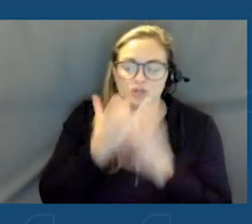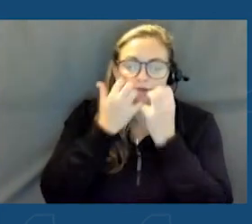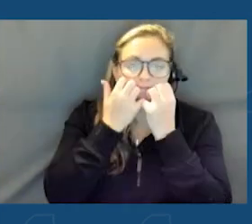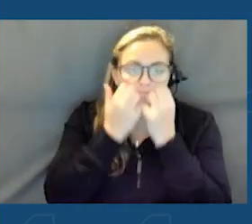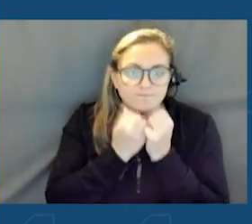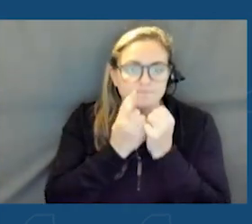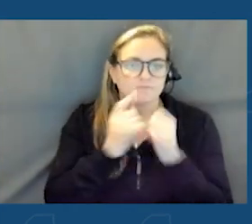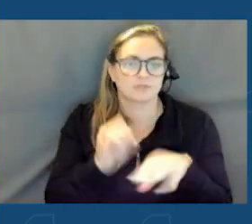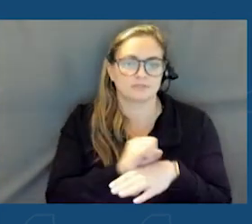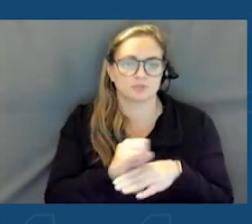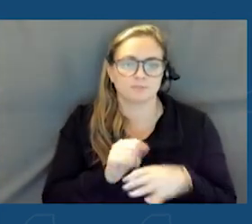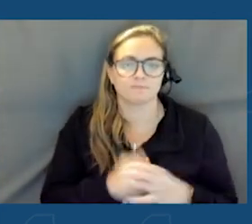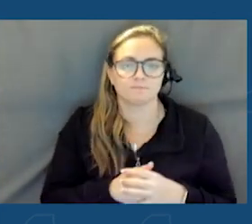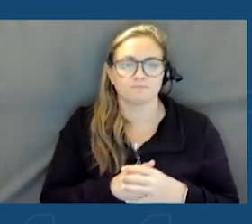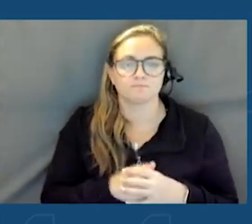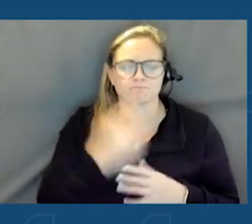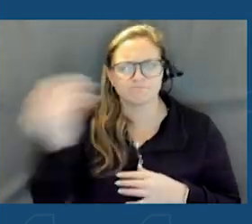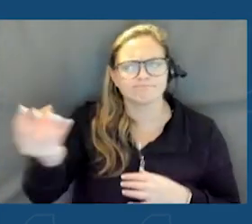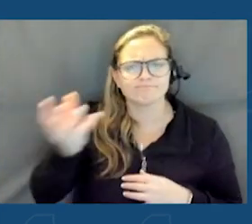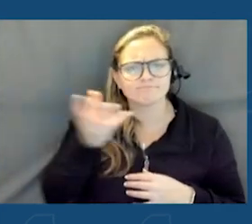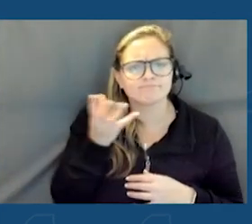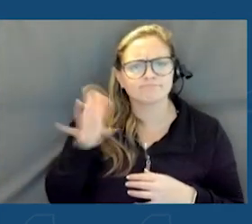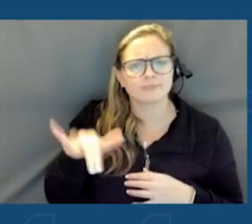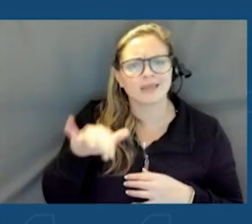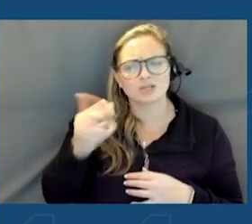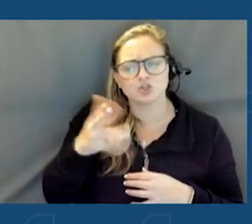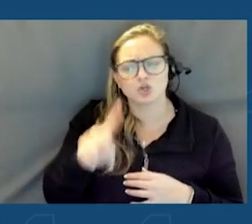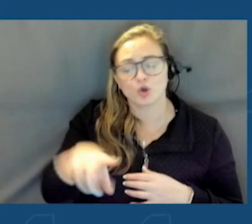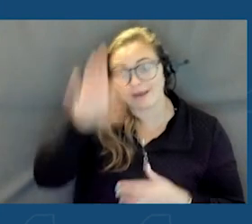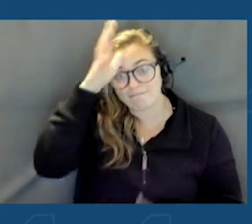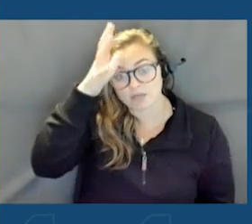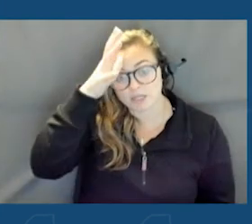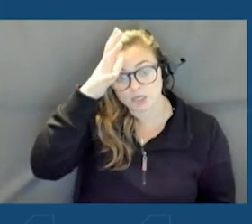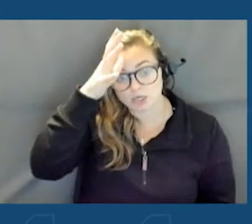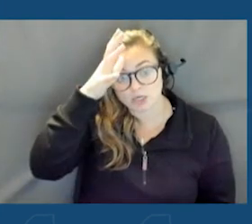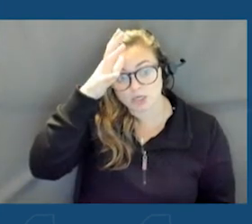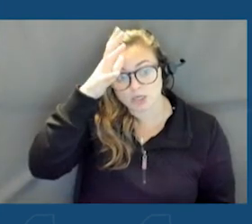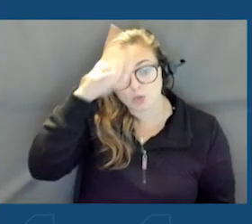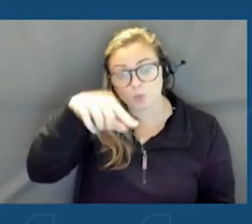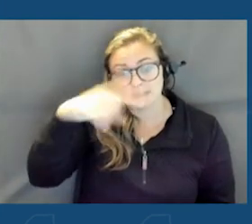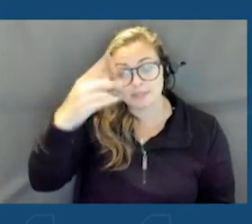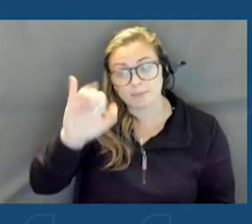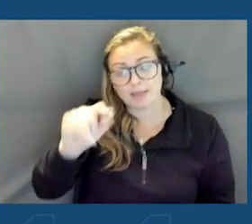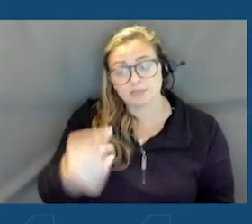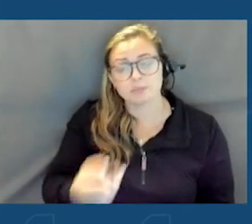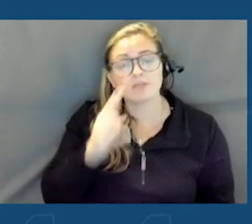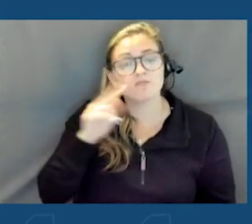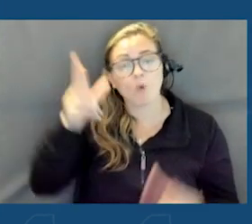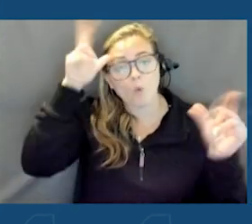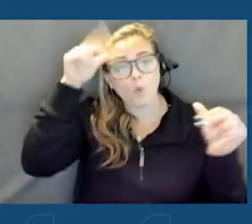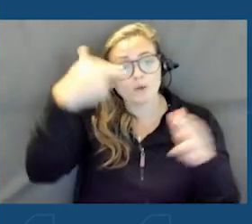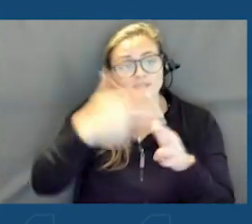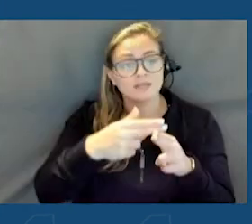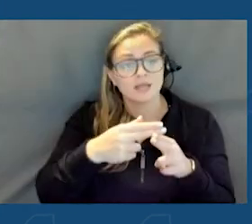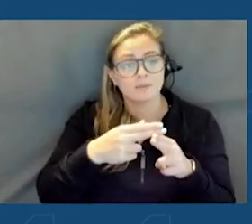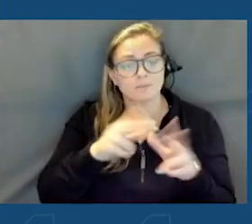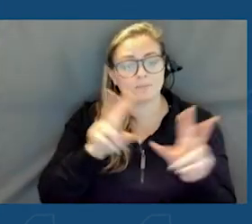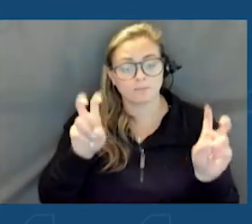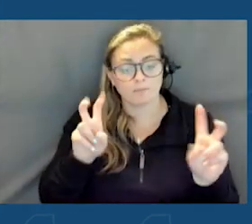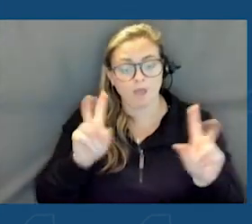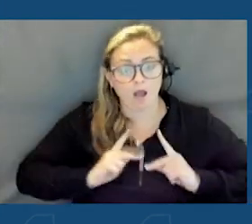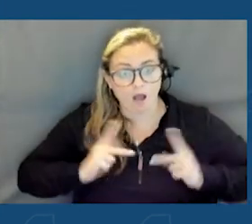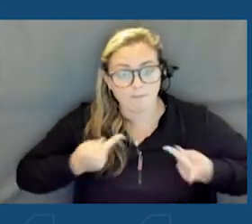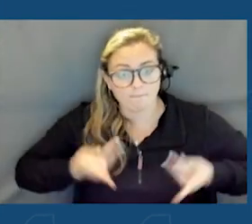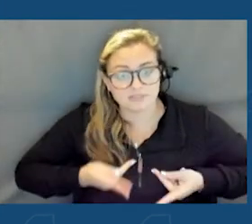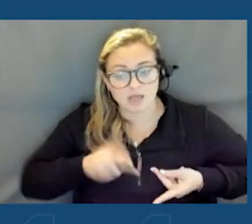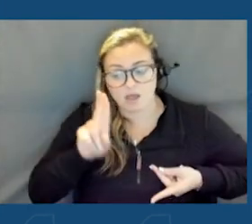industry. He even told me that his grandfather had been the blacksmith for a horse named Upset that actually upset Man of